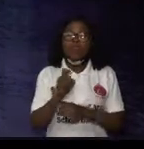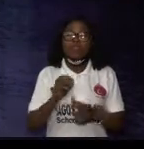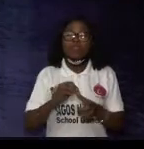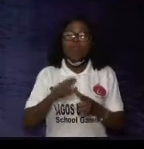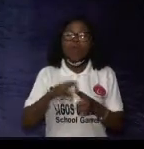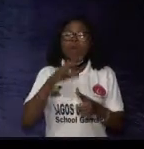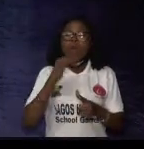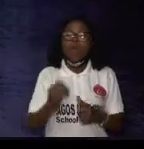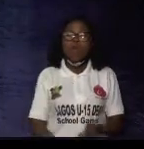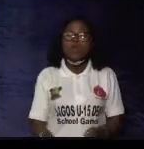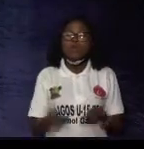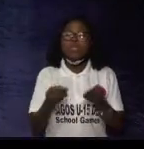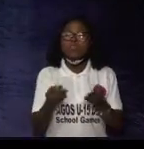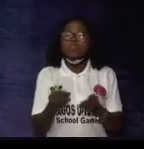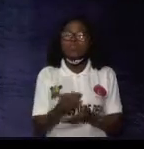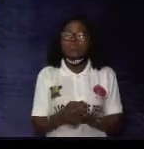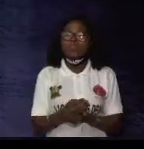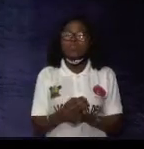or invitation.